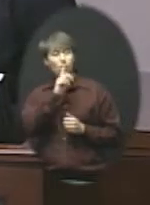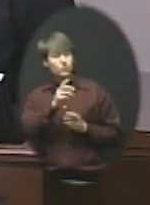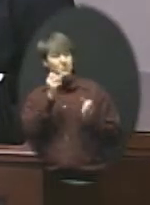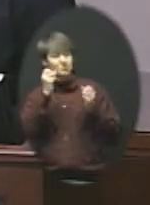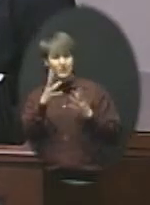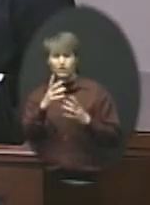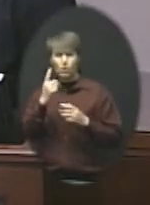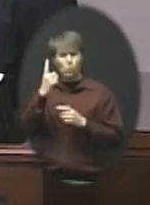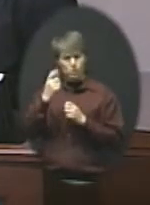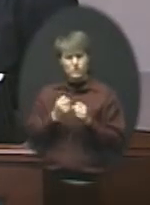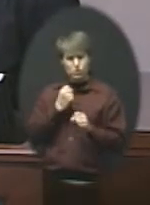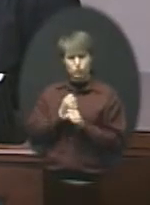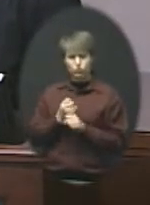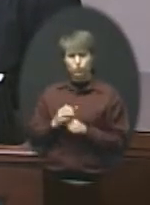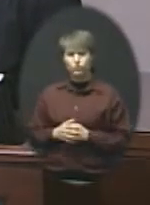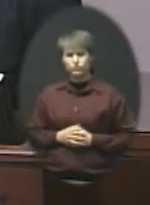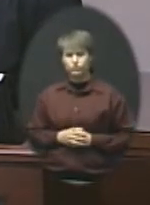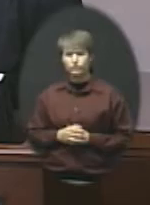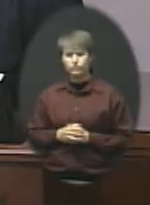are only 1 year. Okay.